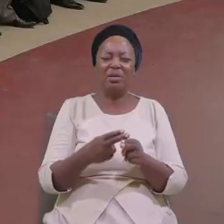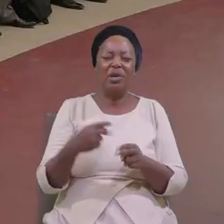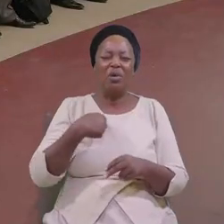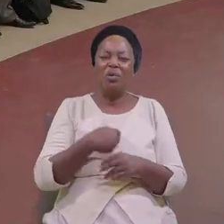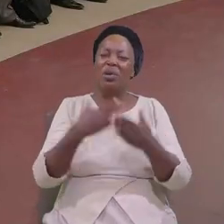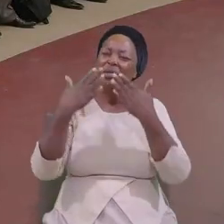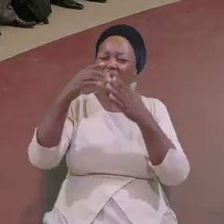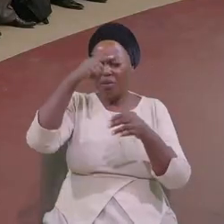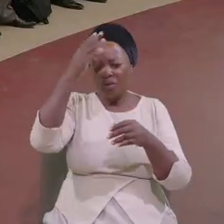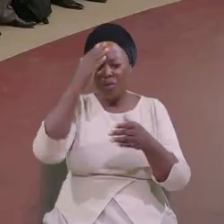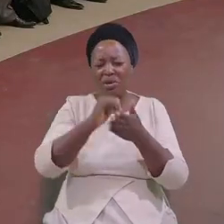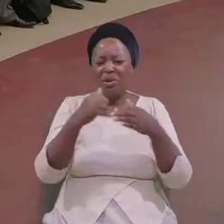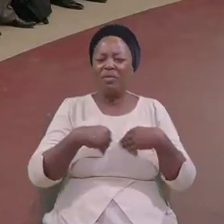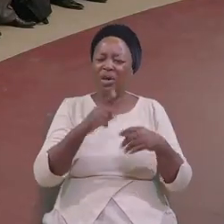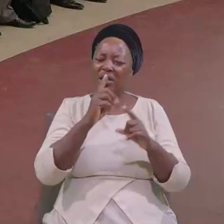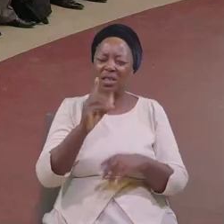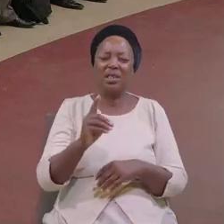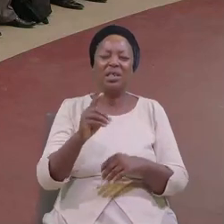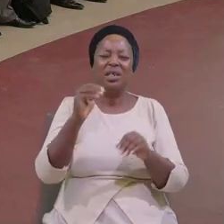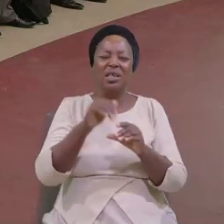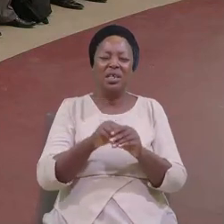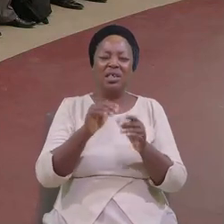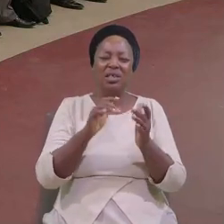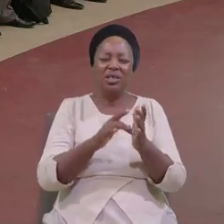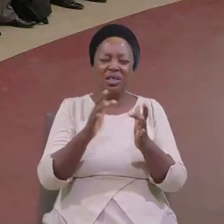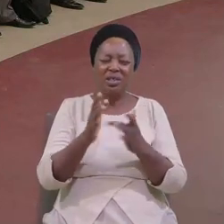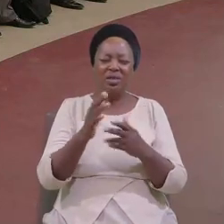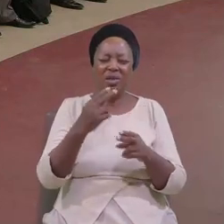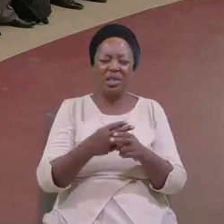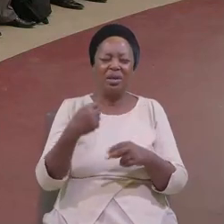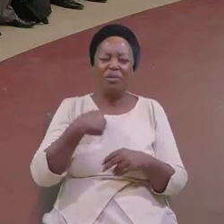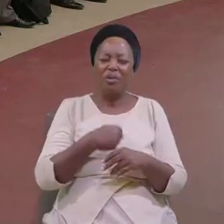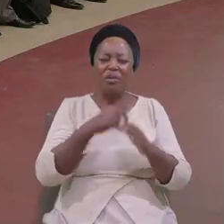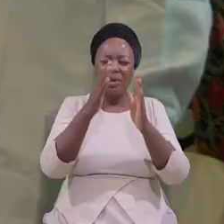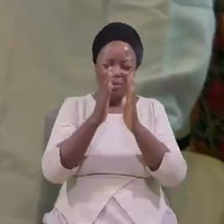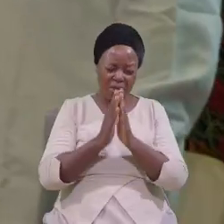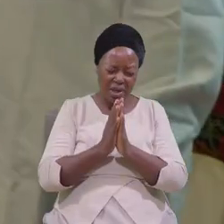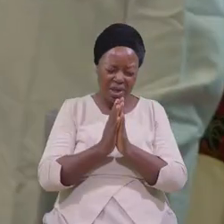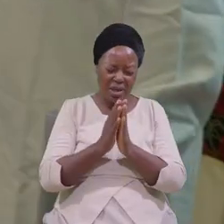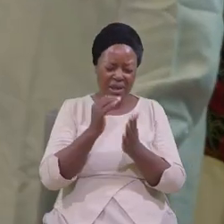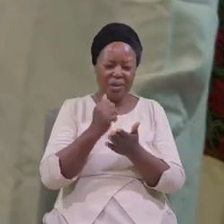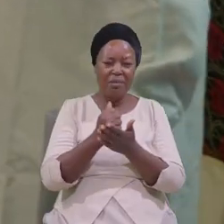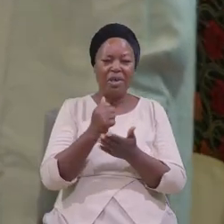thank you because we know you have answered. In Jesus' name we pray.